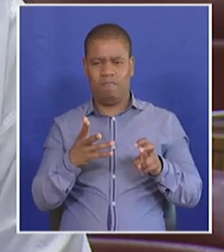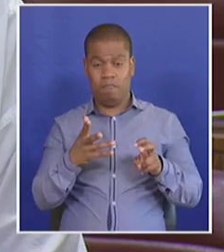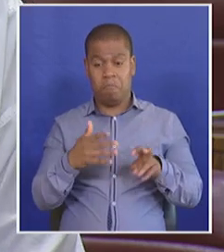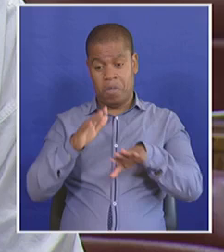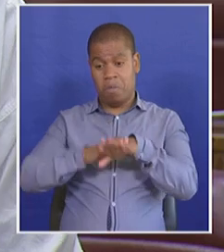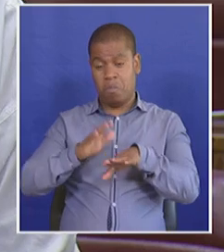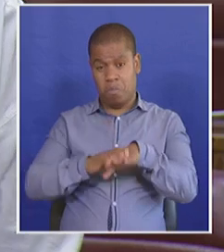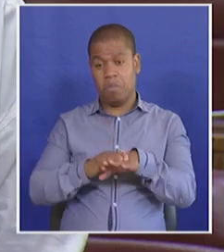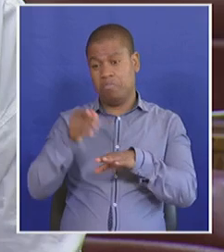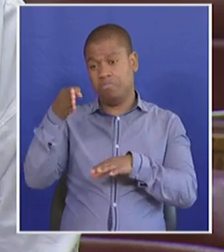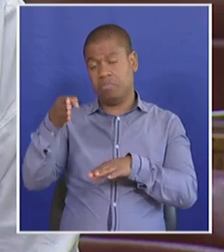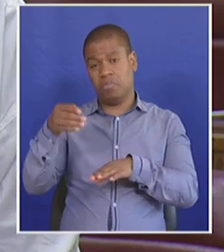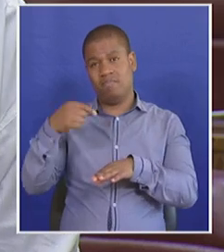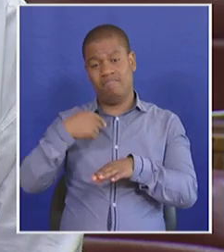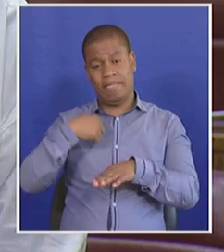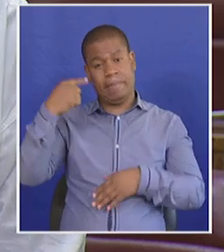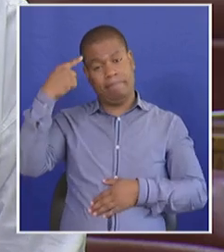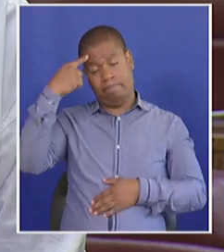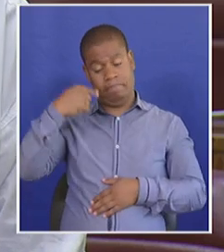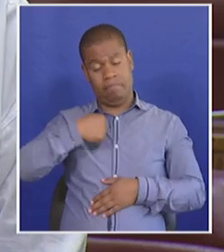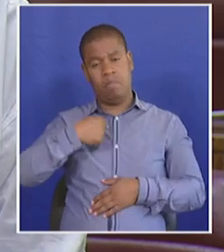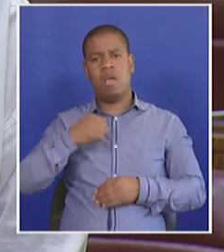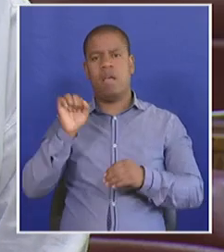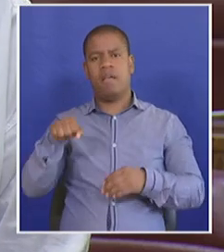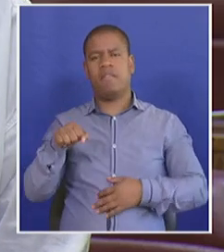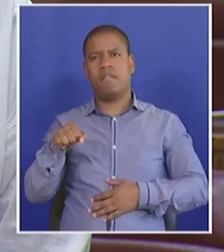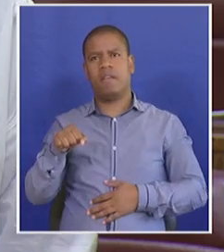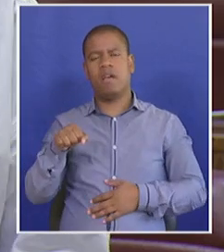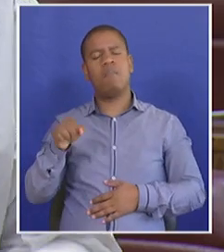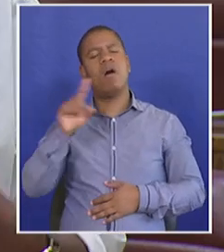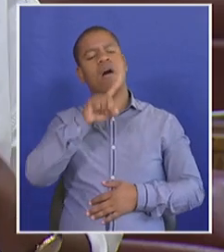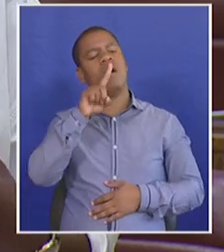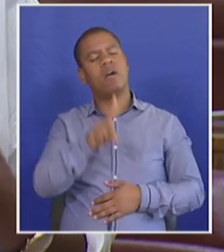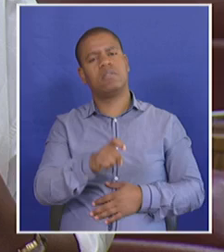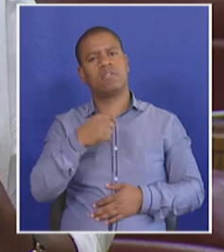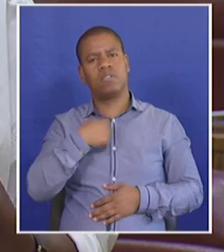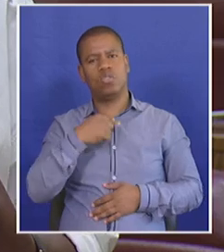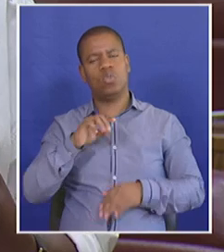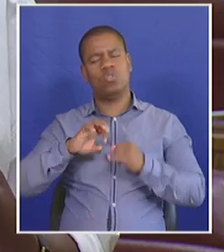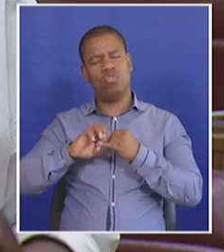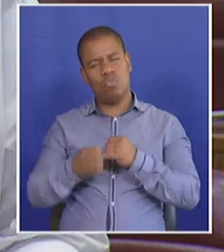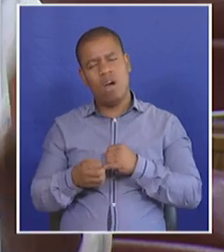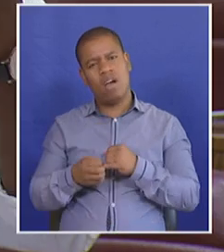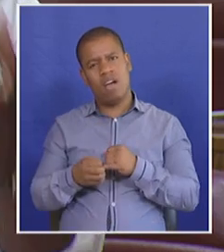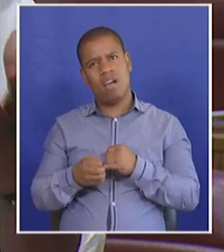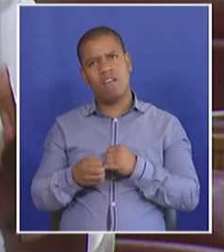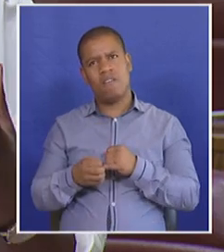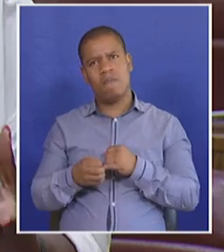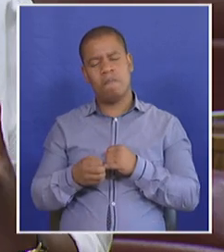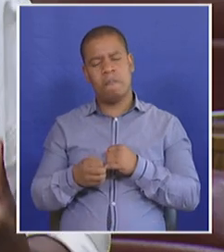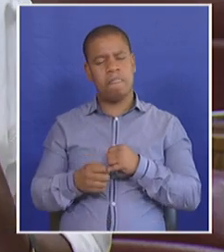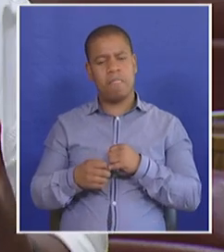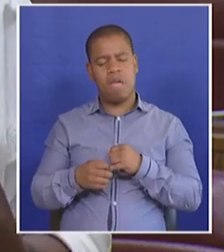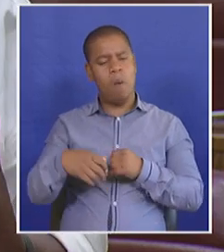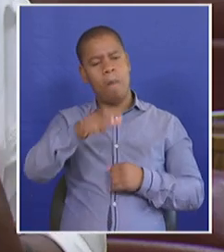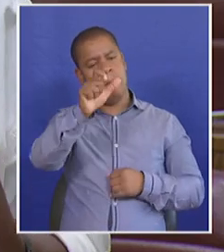highlighted now? For me, I would ask you a question that, are you protecting an individual